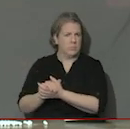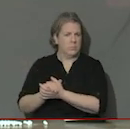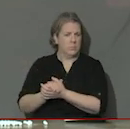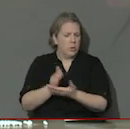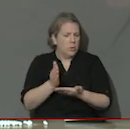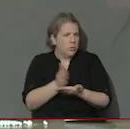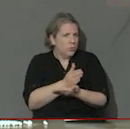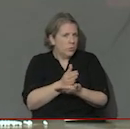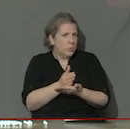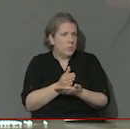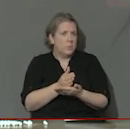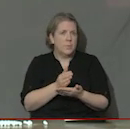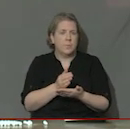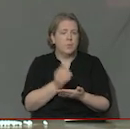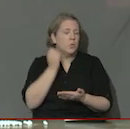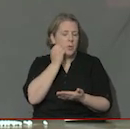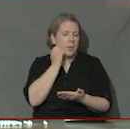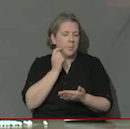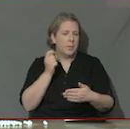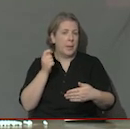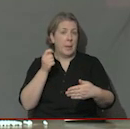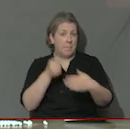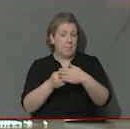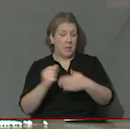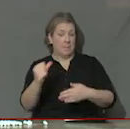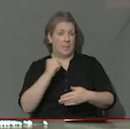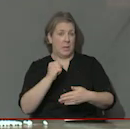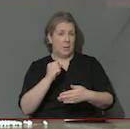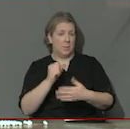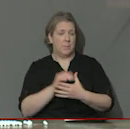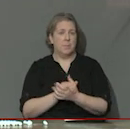shares, was bought back.